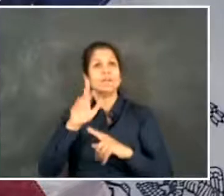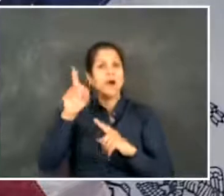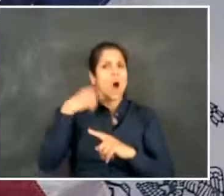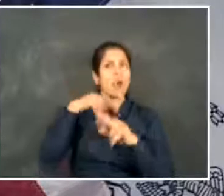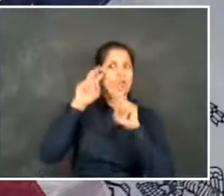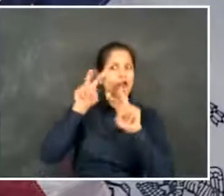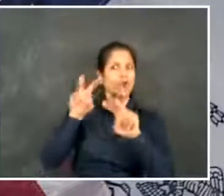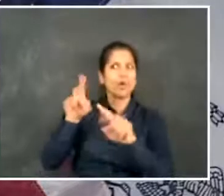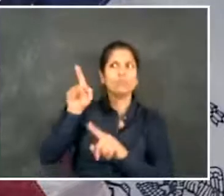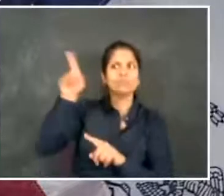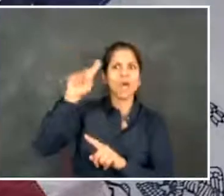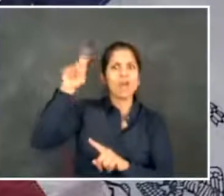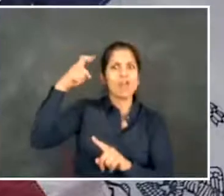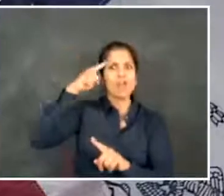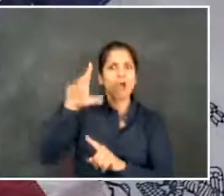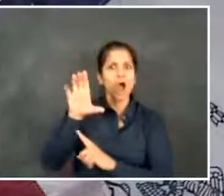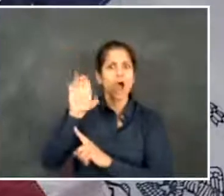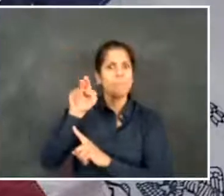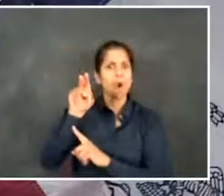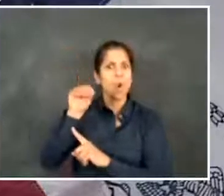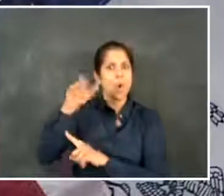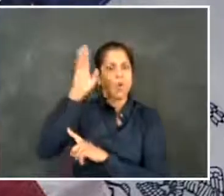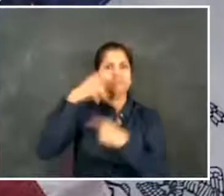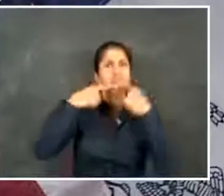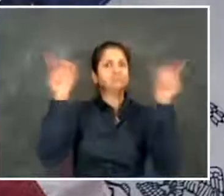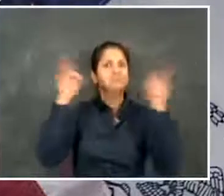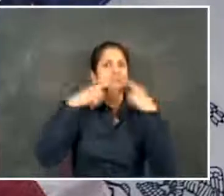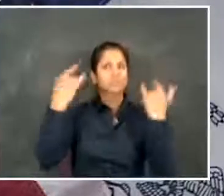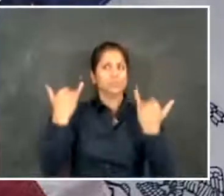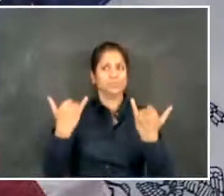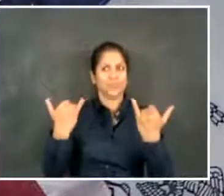the goal here is more space,